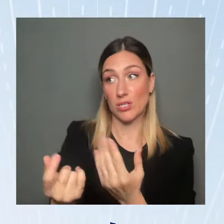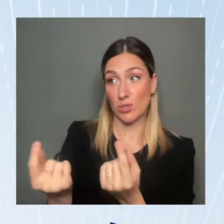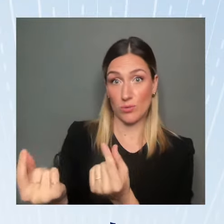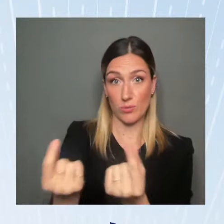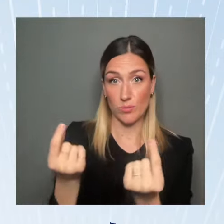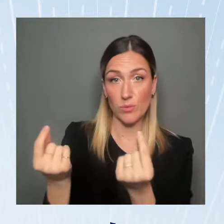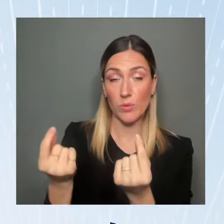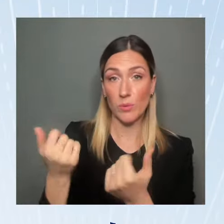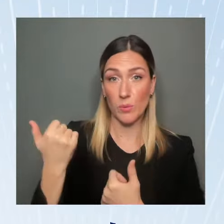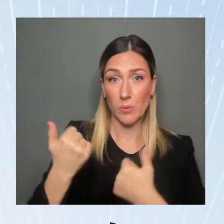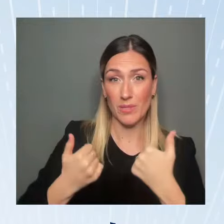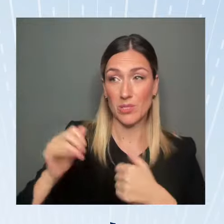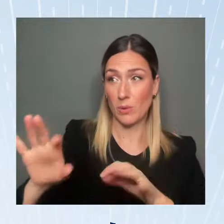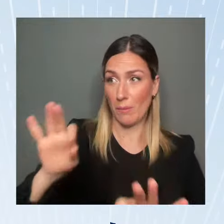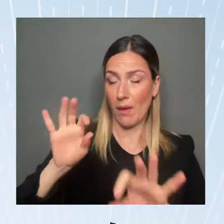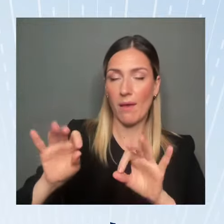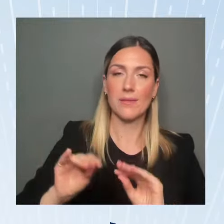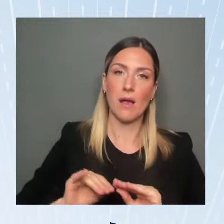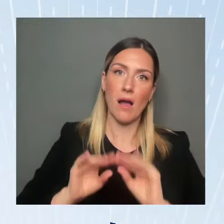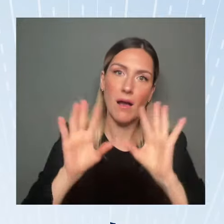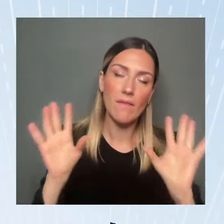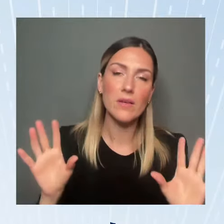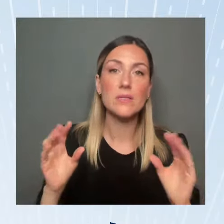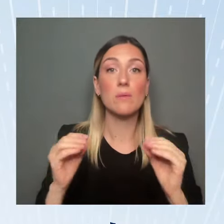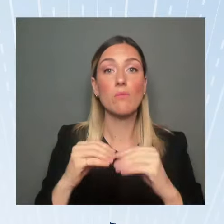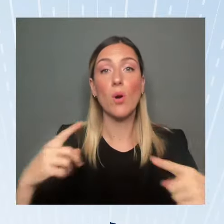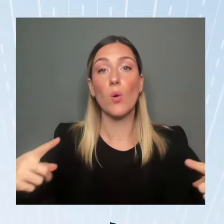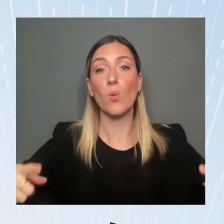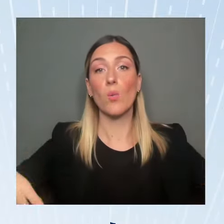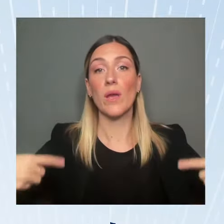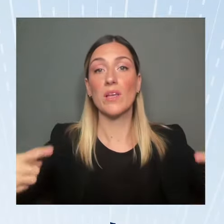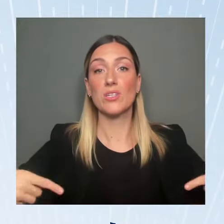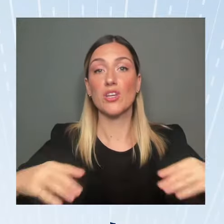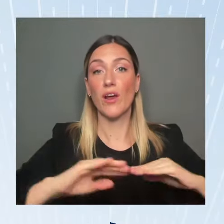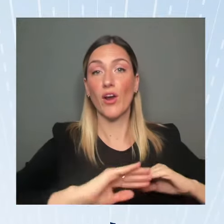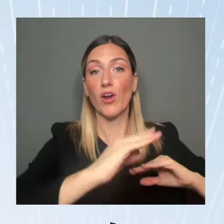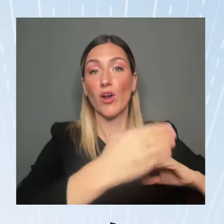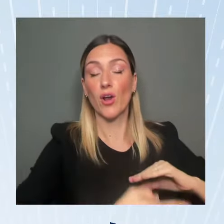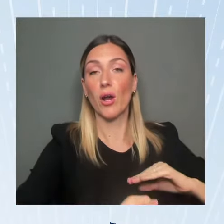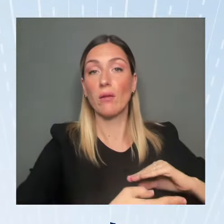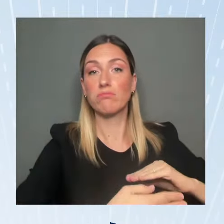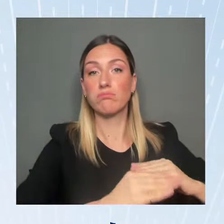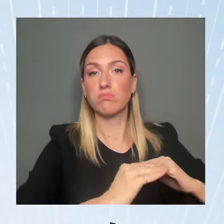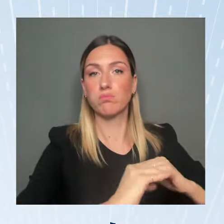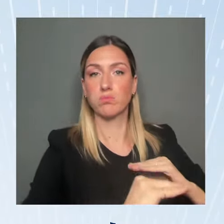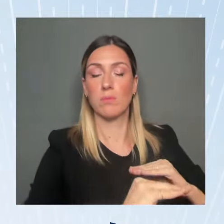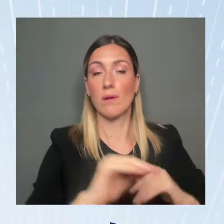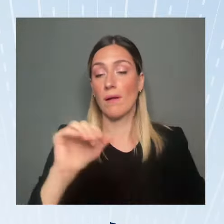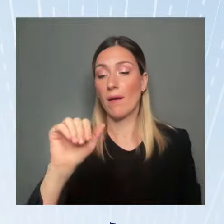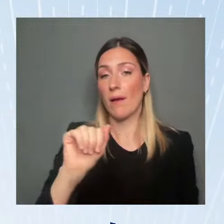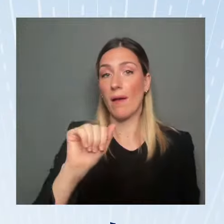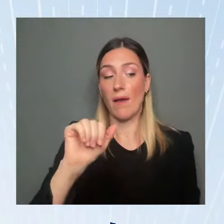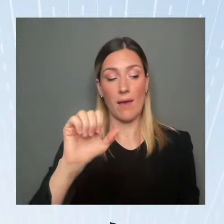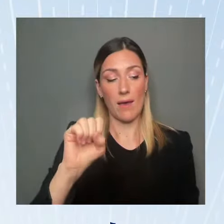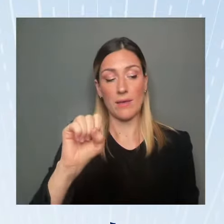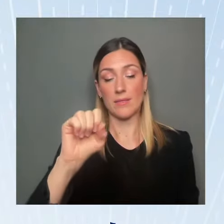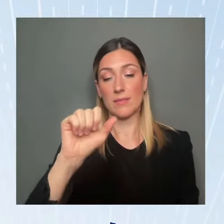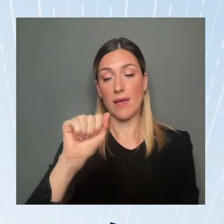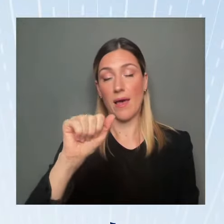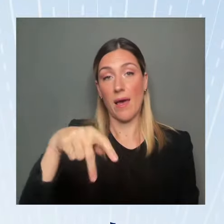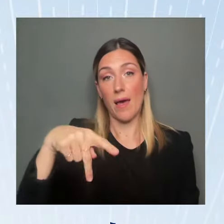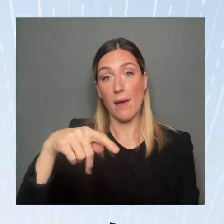are some of the obvious ones. Let's put in more wheelchair curb cuts, right? But for example, under the ASAP Act, when we talked about